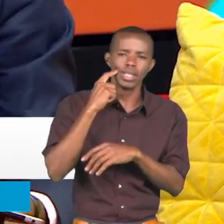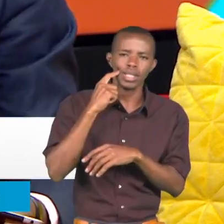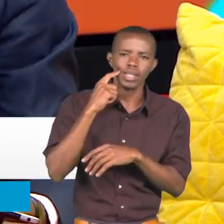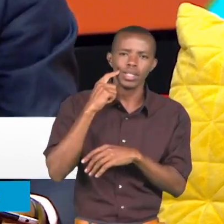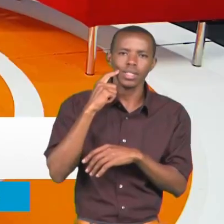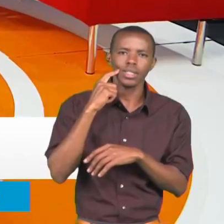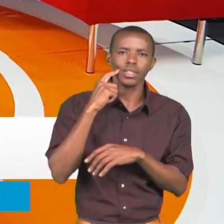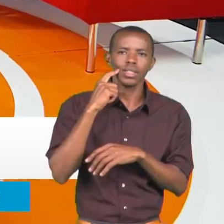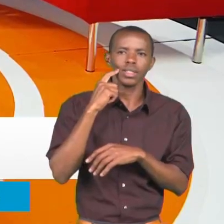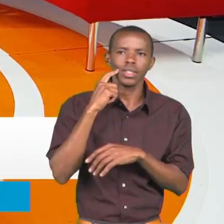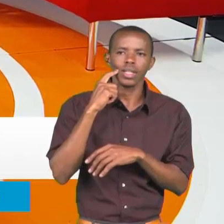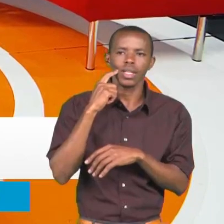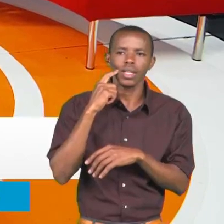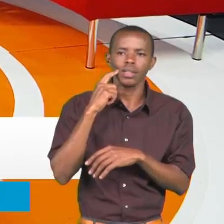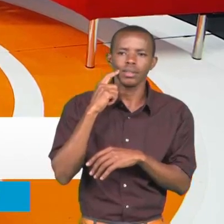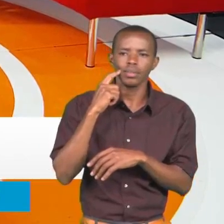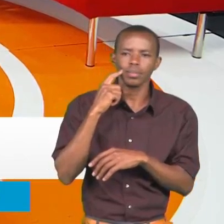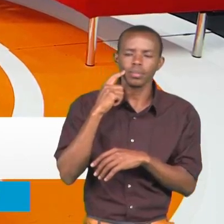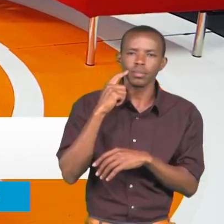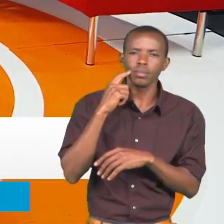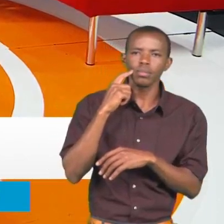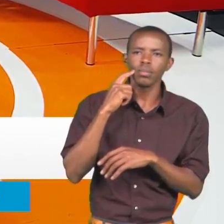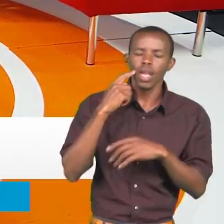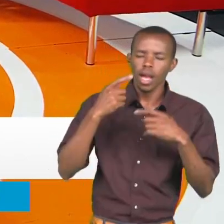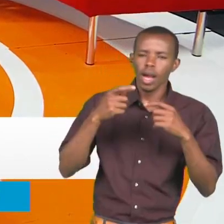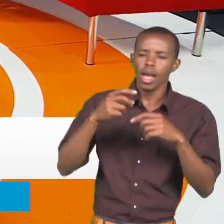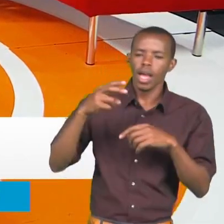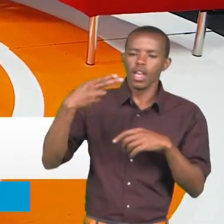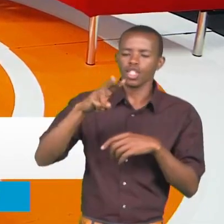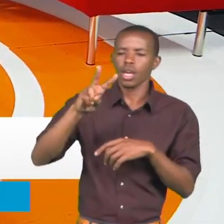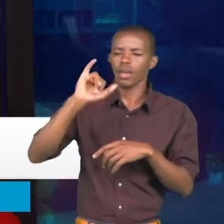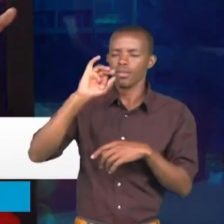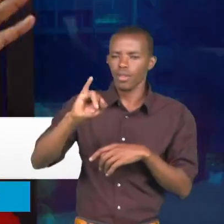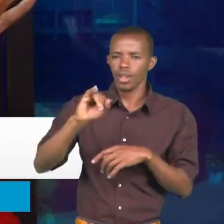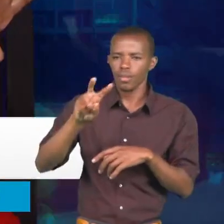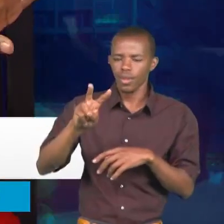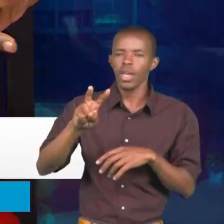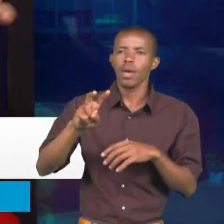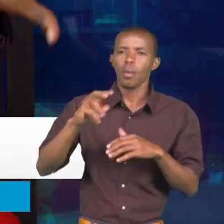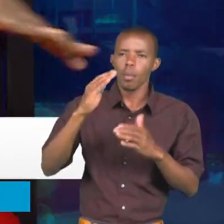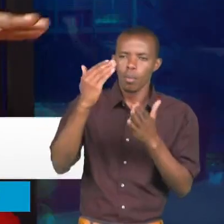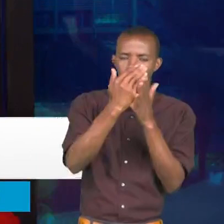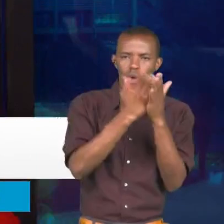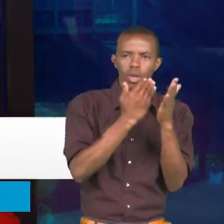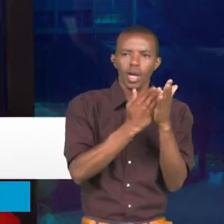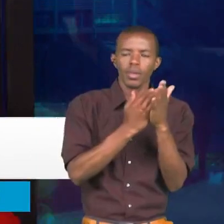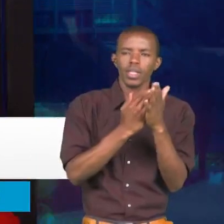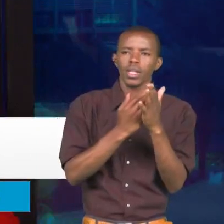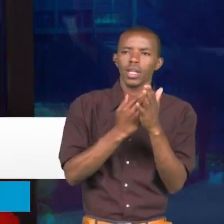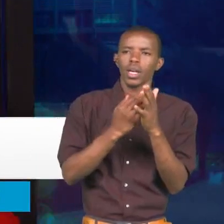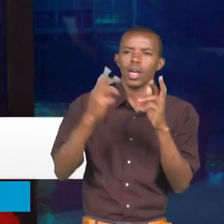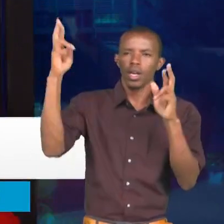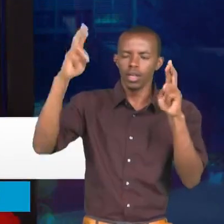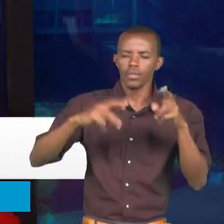this? No. AMPATH is still implementing HIV AIDS program in Western and Rift Valley. Okay.